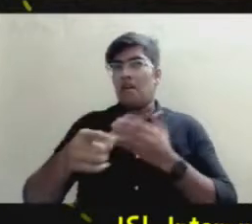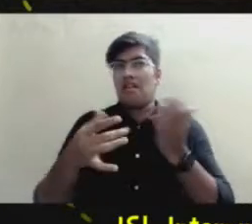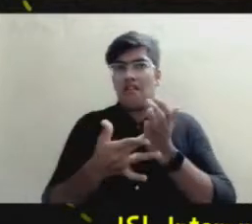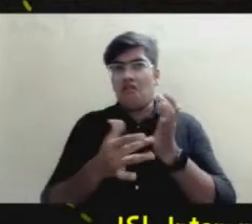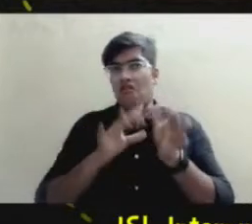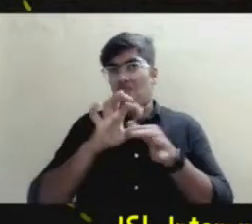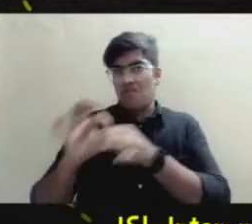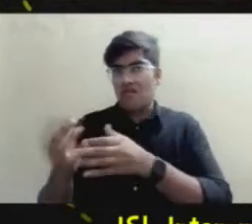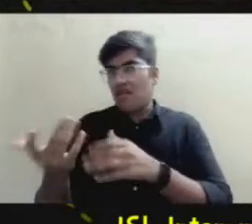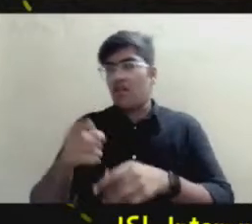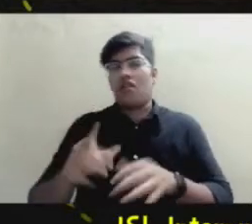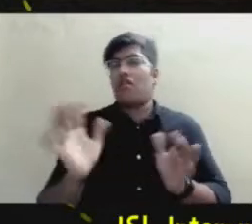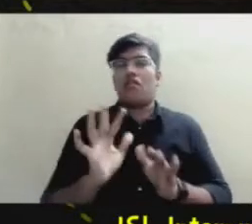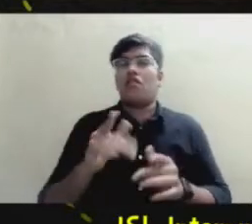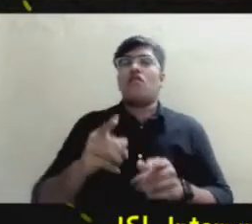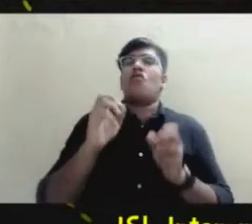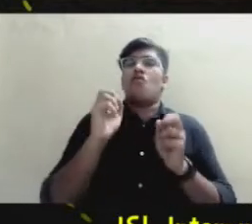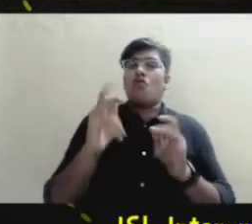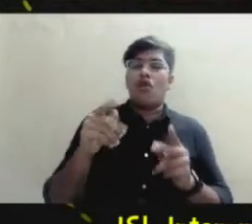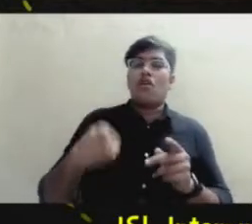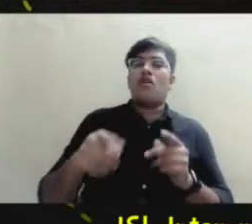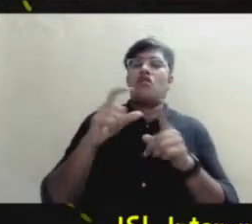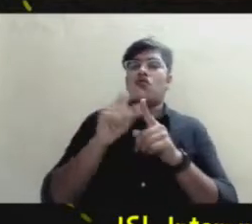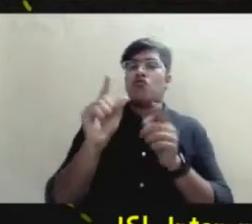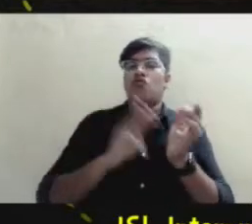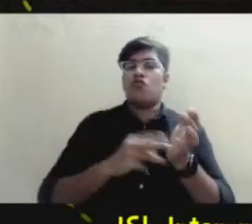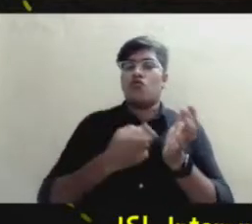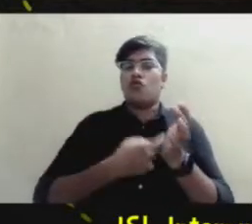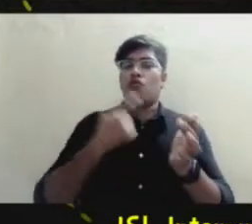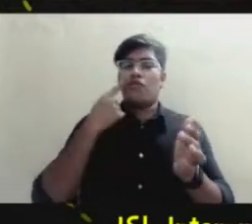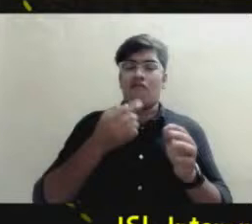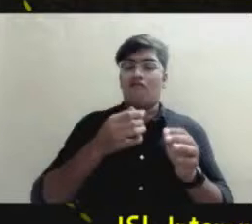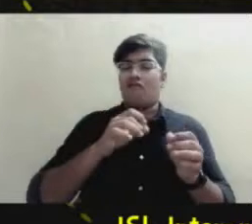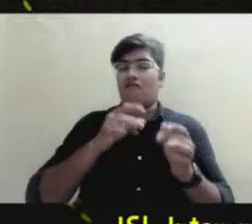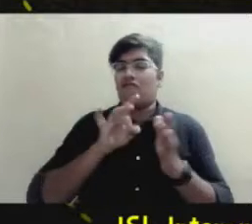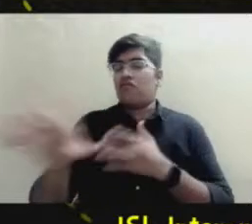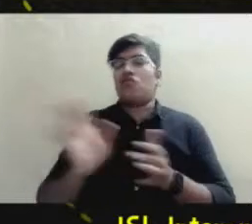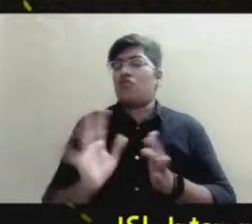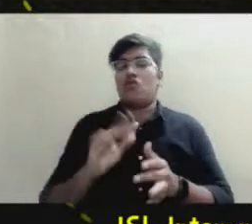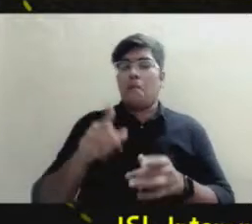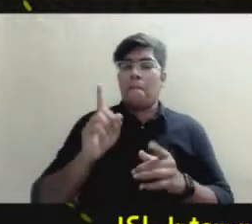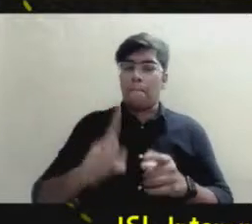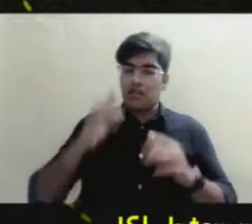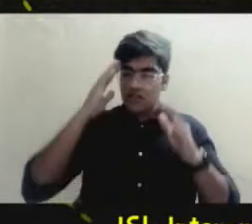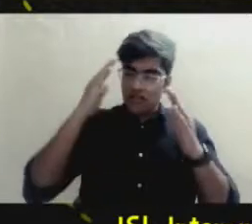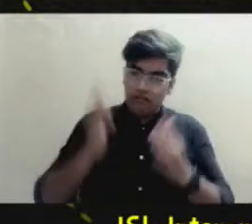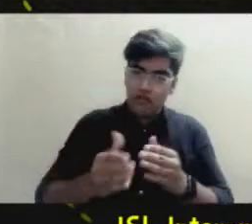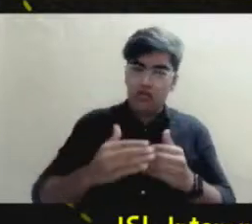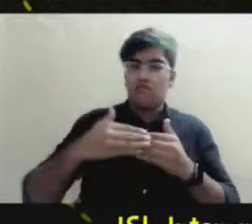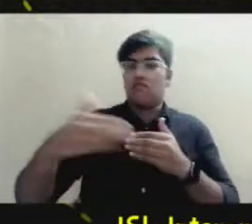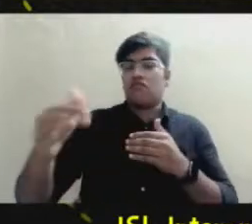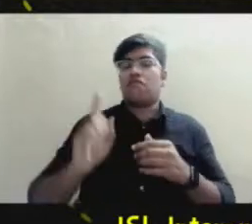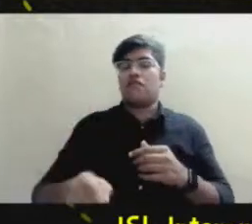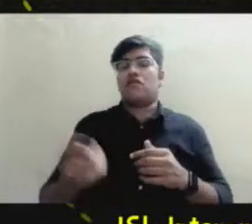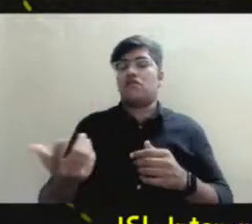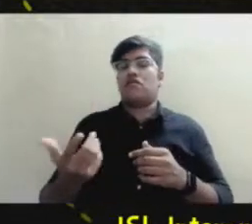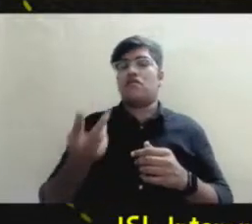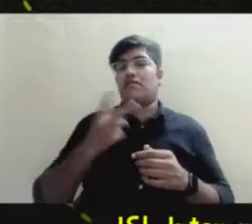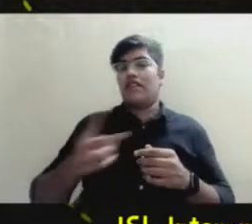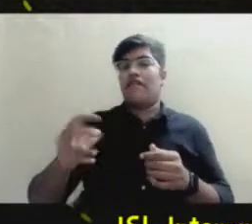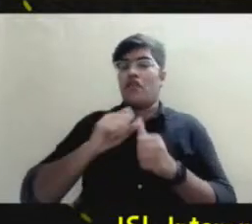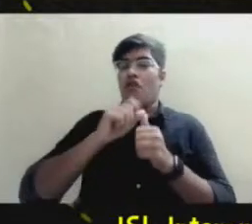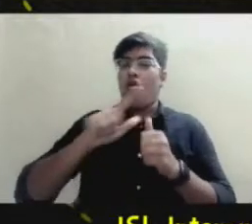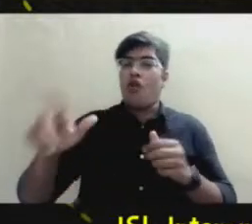it with a kind of, okay, this is part of Tumri, and skim over it. But it's always good to know more about each